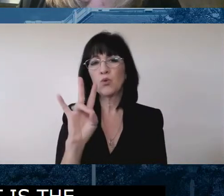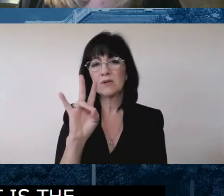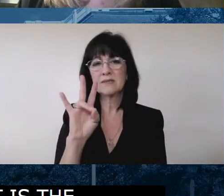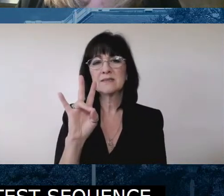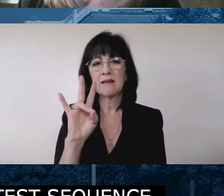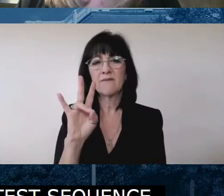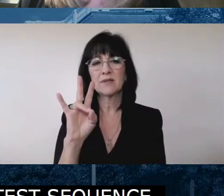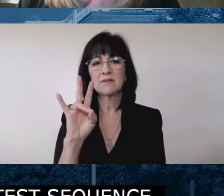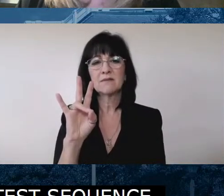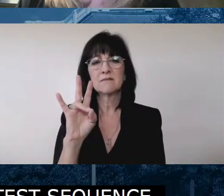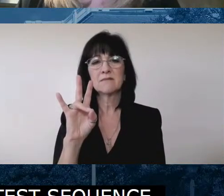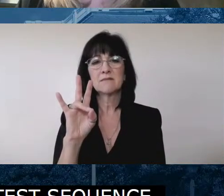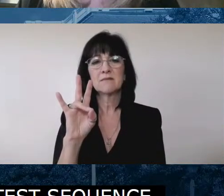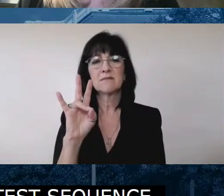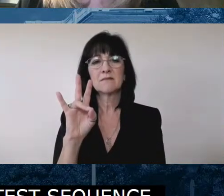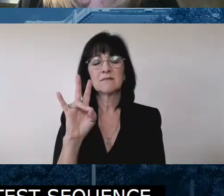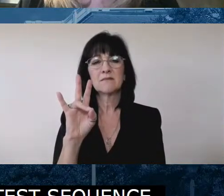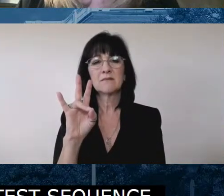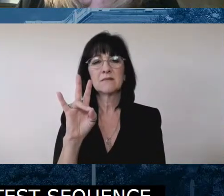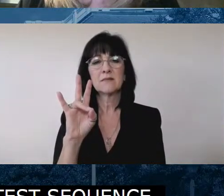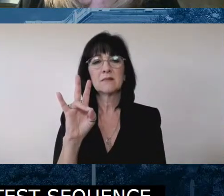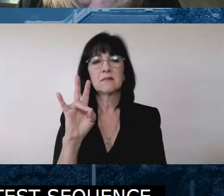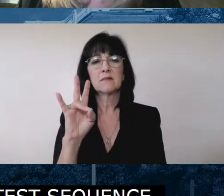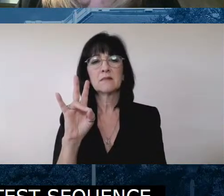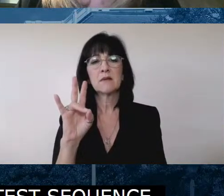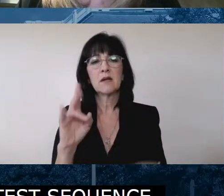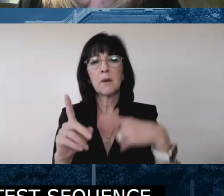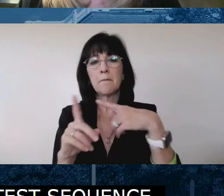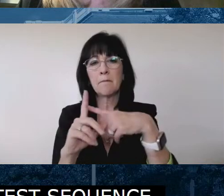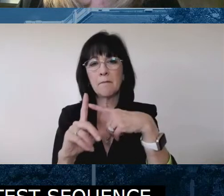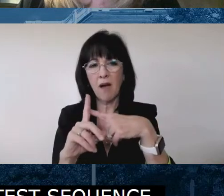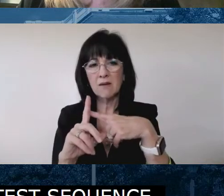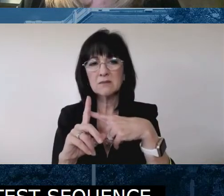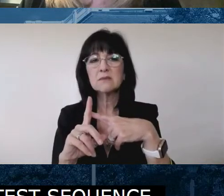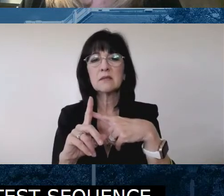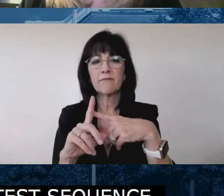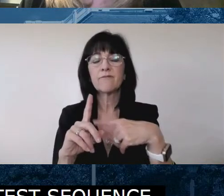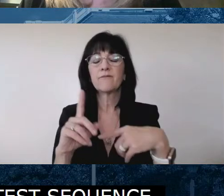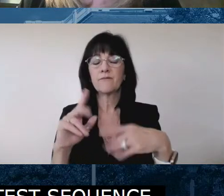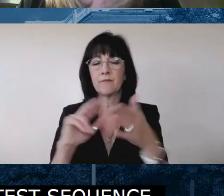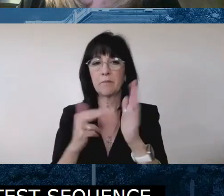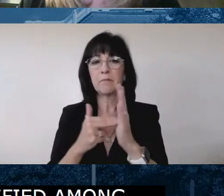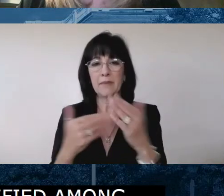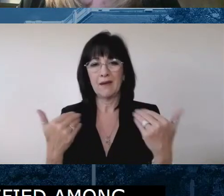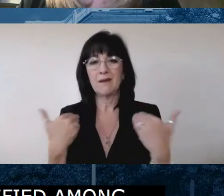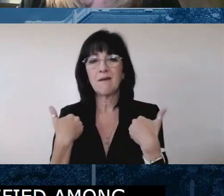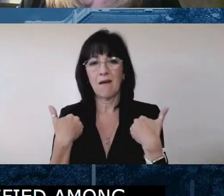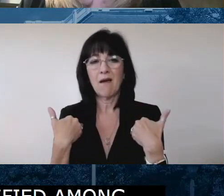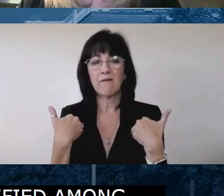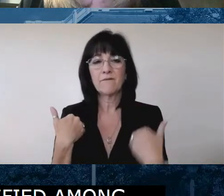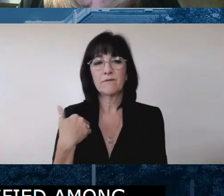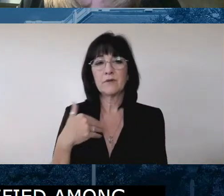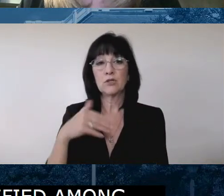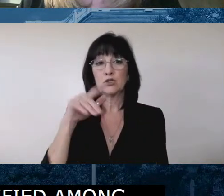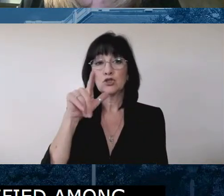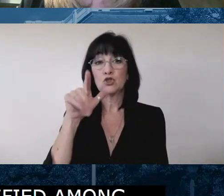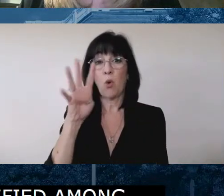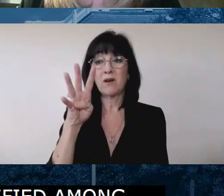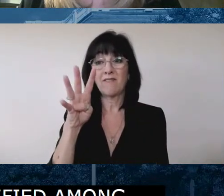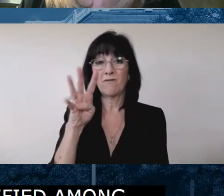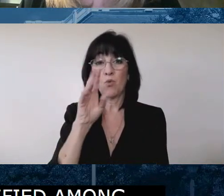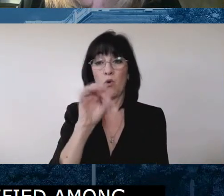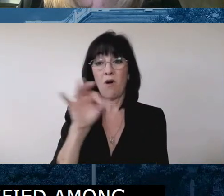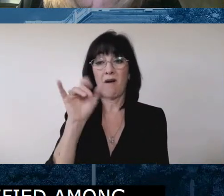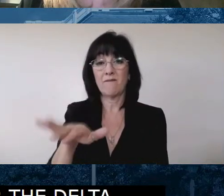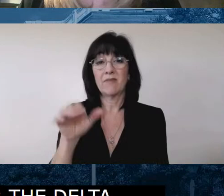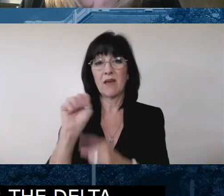variants identified among our samples, and 24 of those were positive for the Delta strain. So we've had